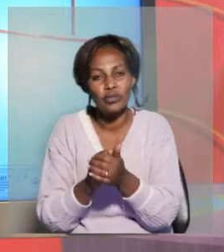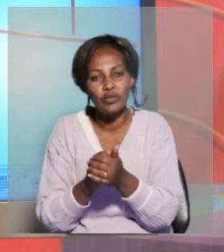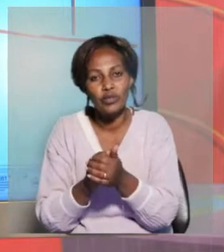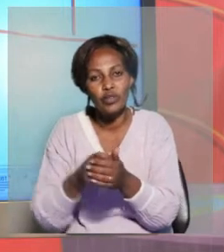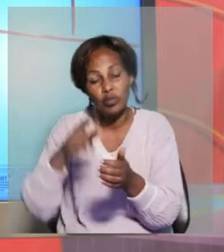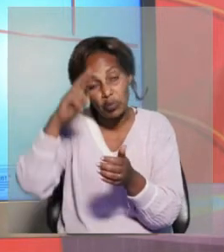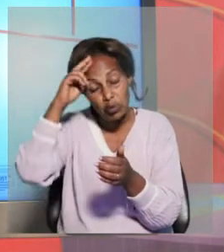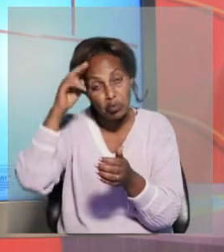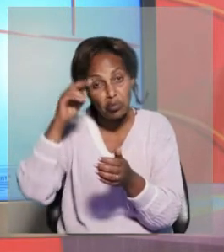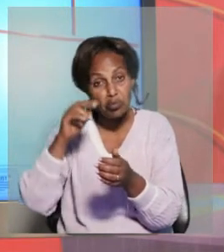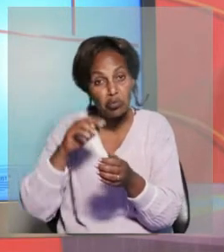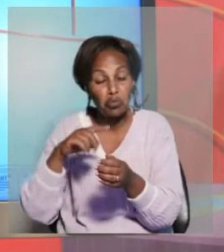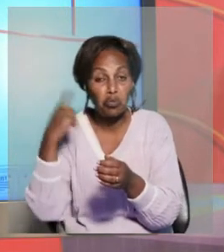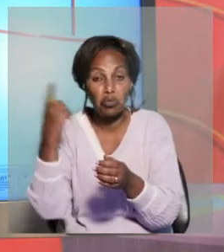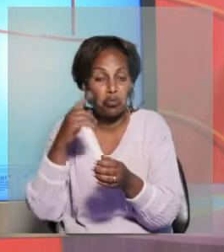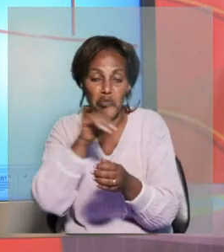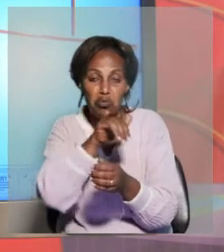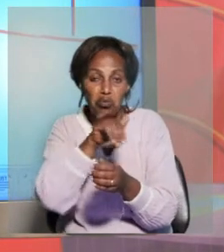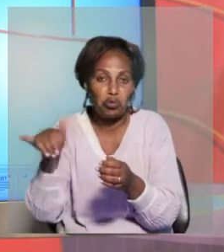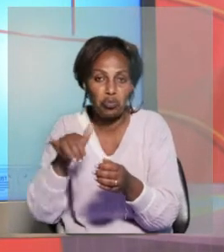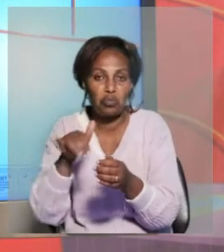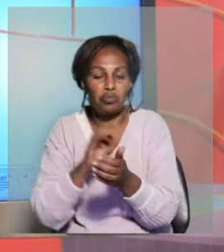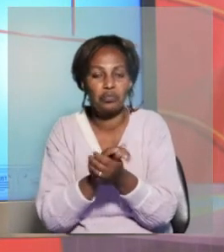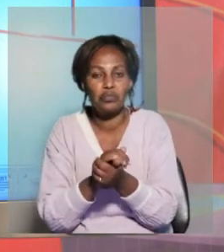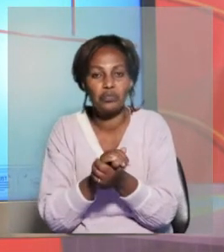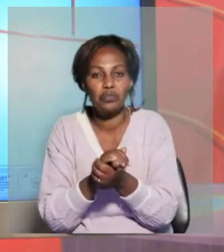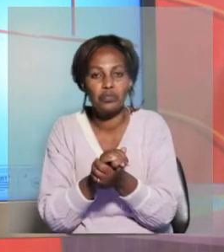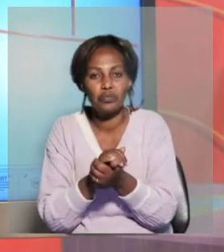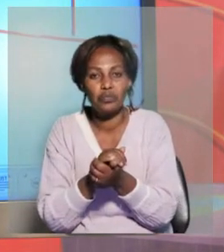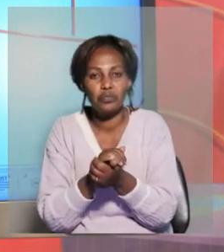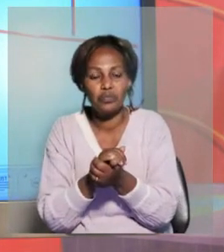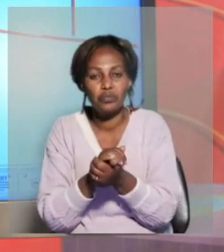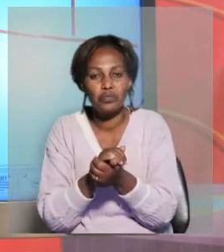Because it's the same for all. Yeah, so.